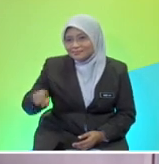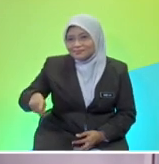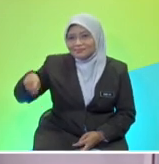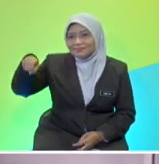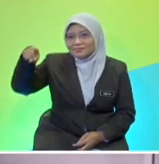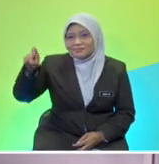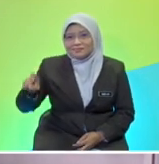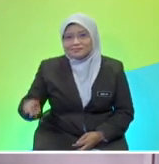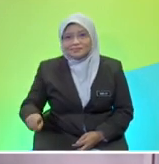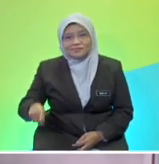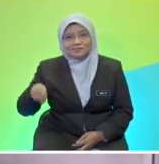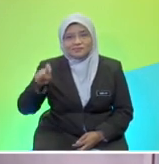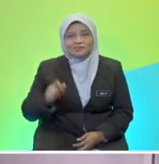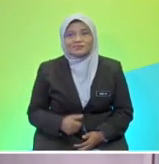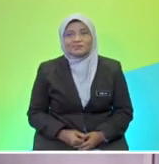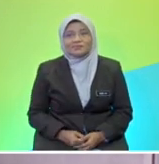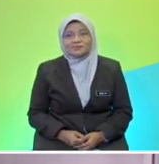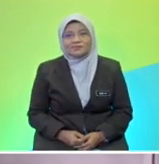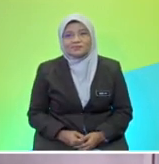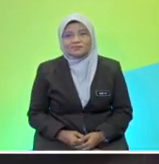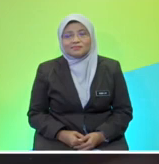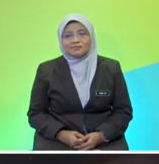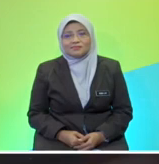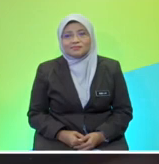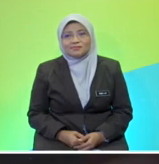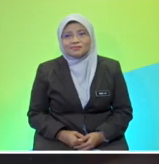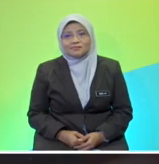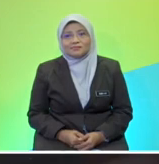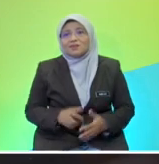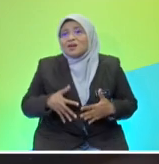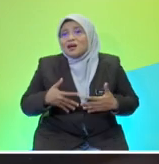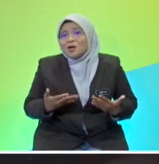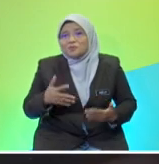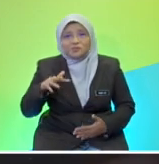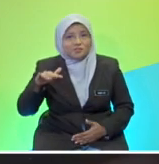up. Oh, how do you spell yo-yo, teacher? Okay, how do we spell yo-yo?